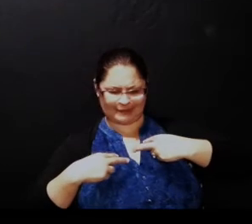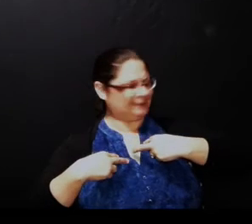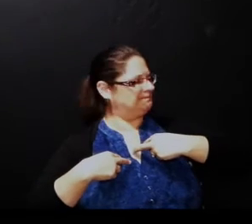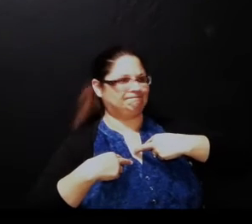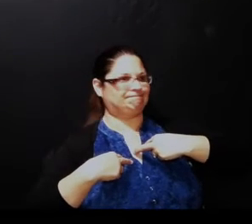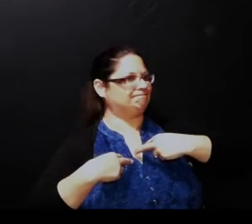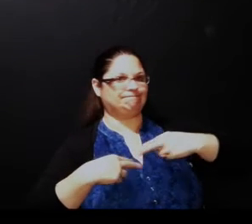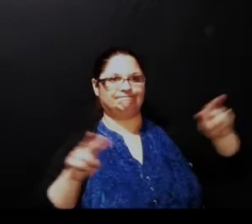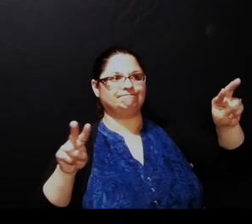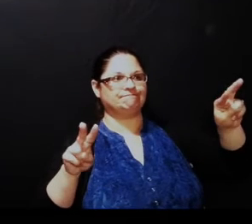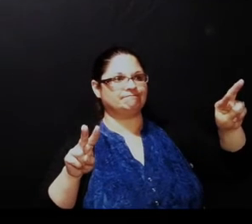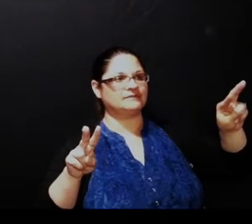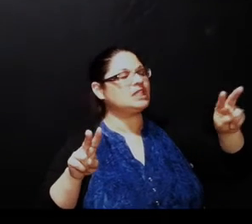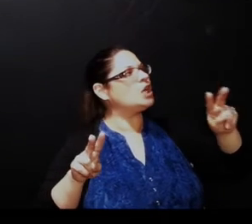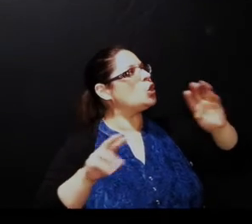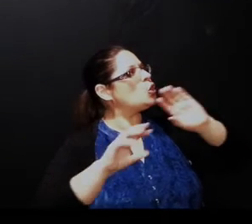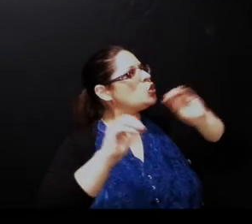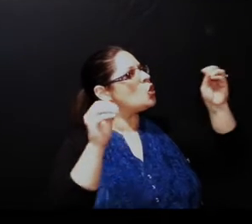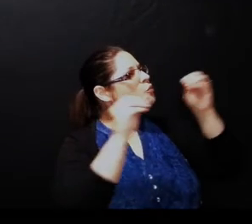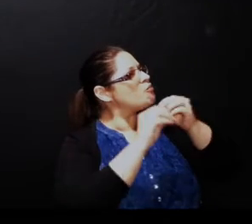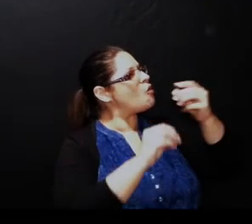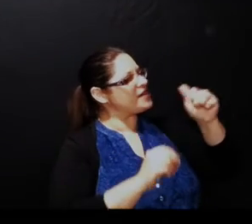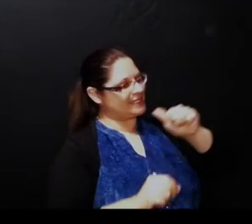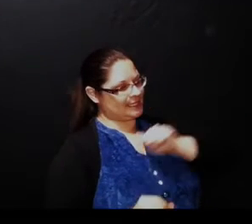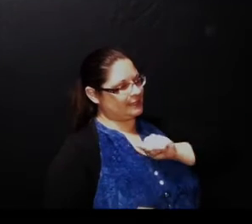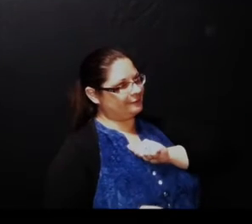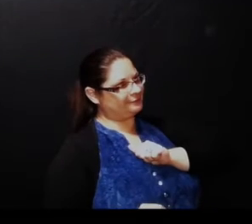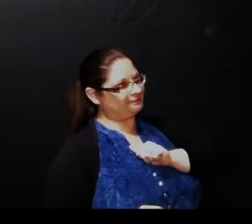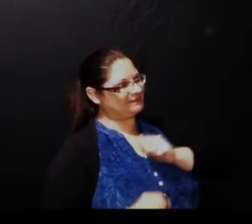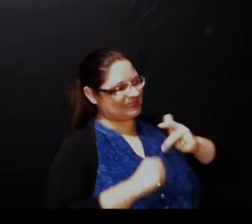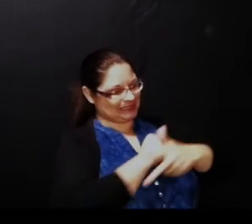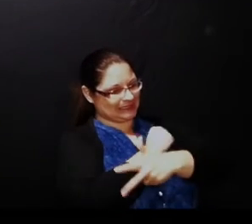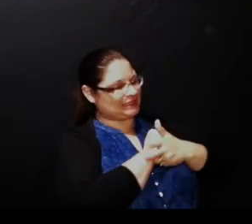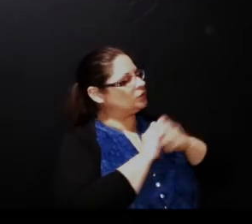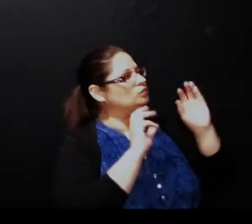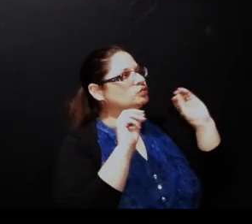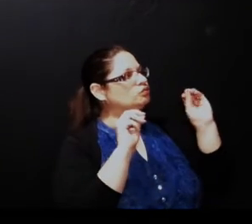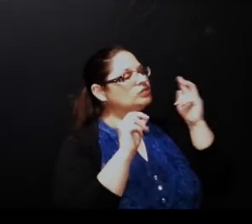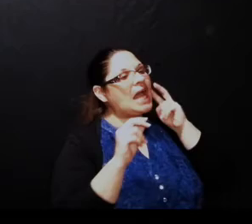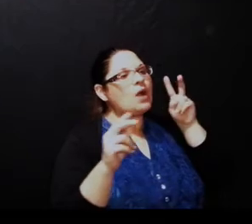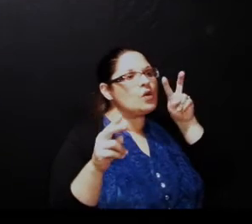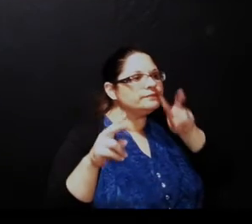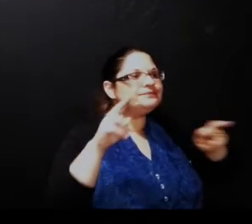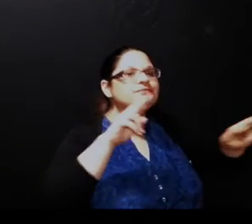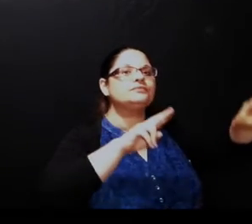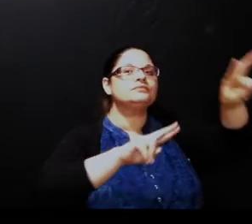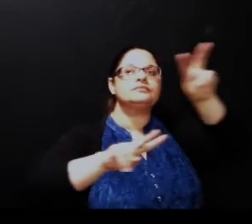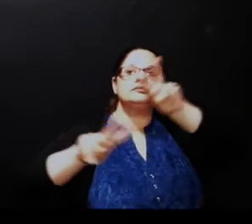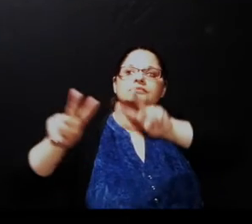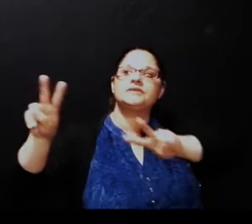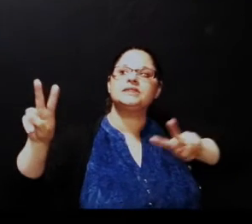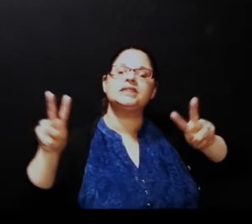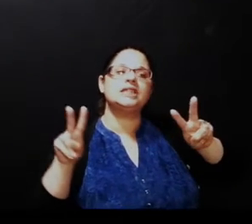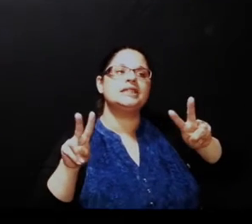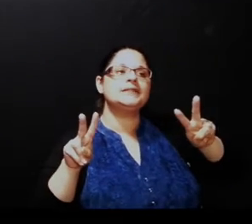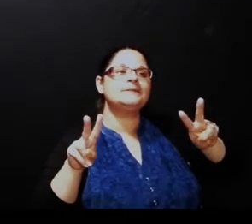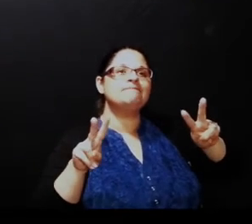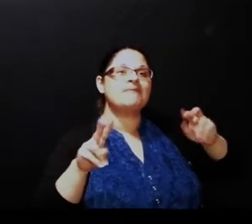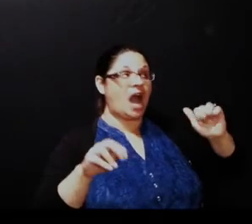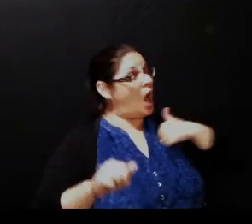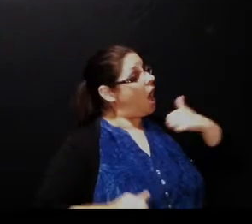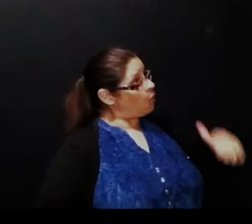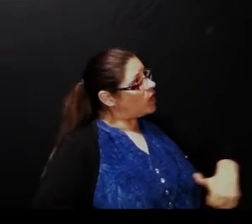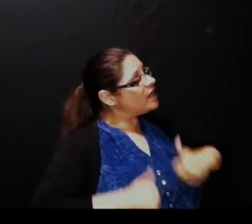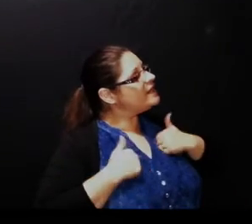when the circumstances demand it, I will live sacrificially for you. Help me, Lord, look beyond